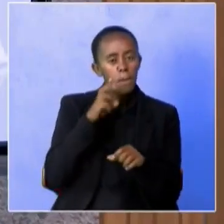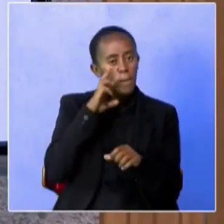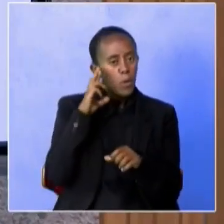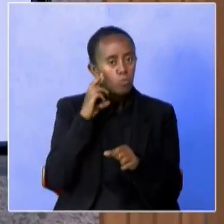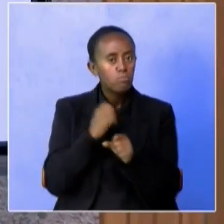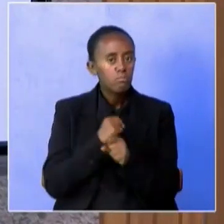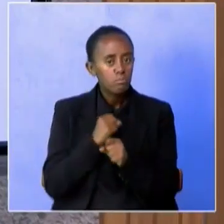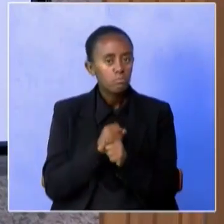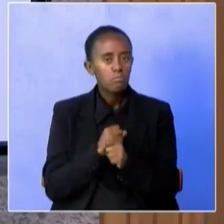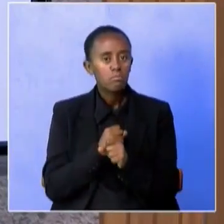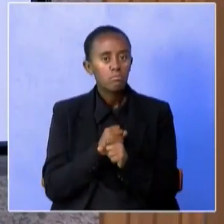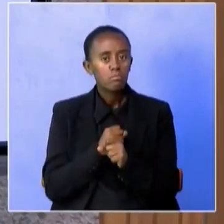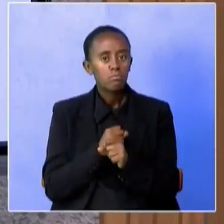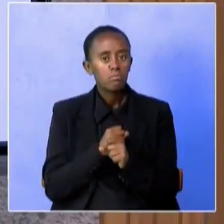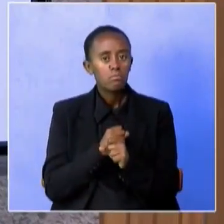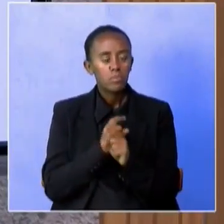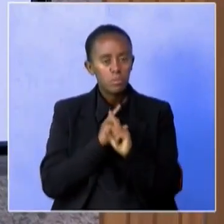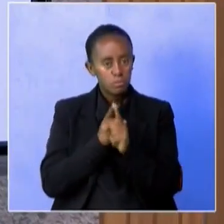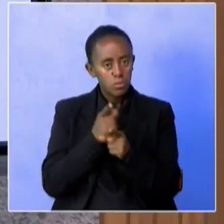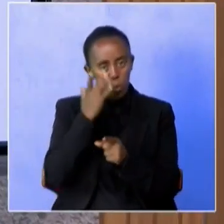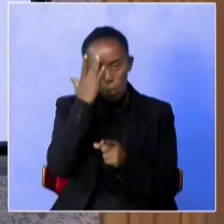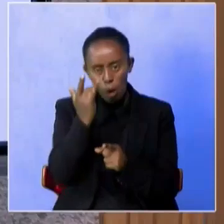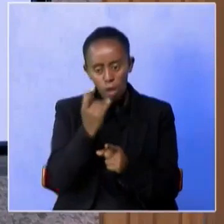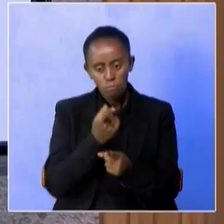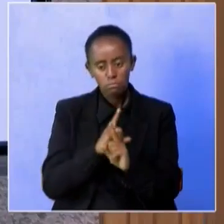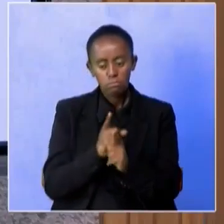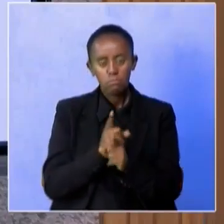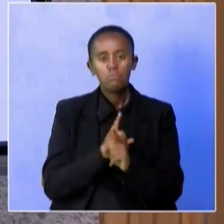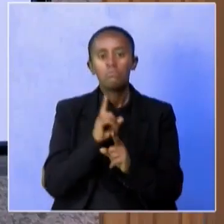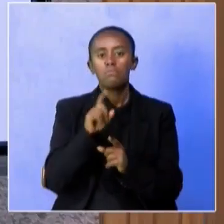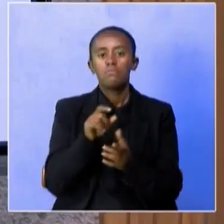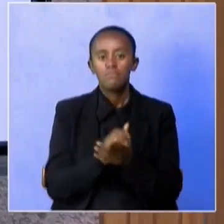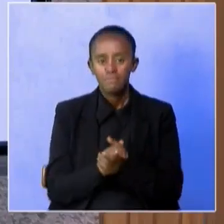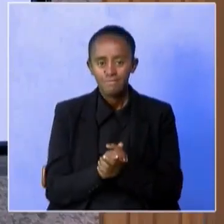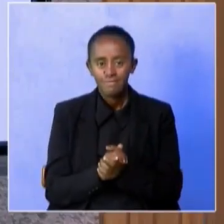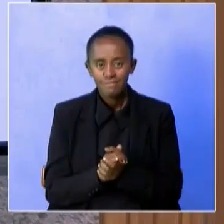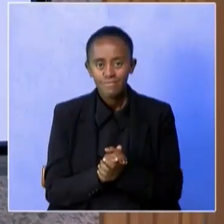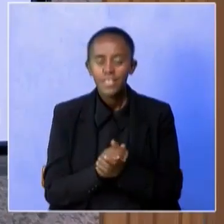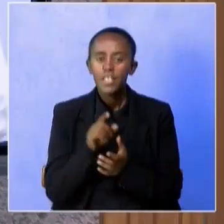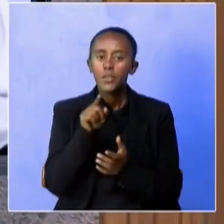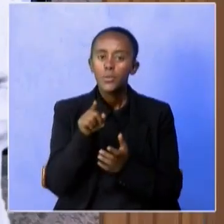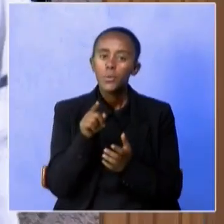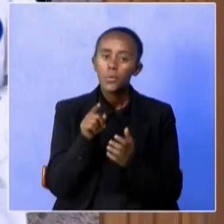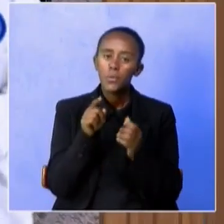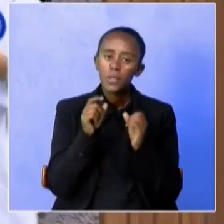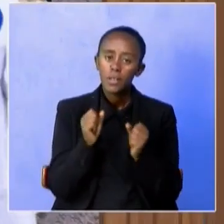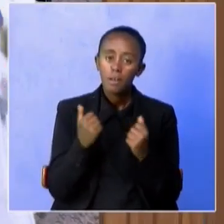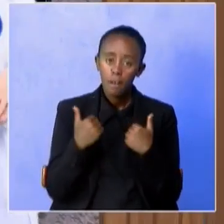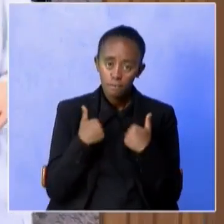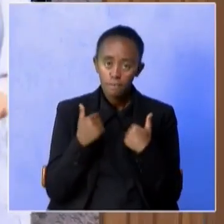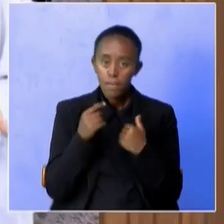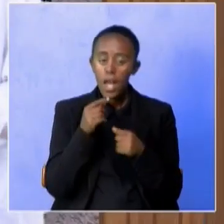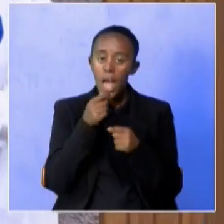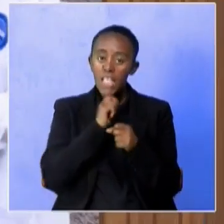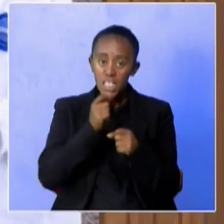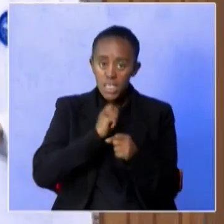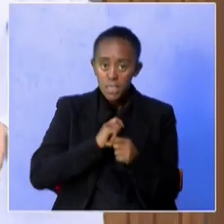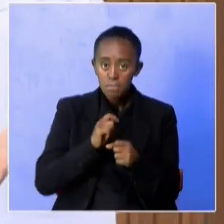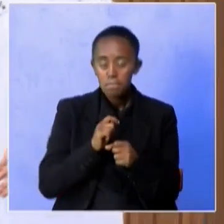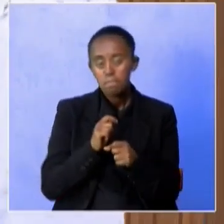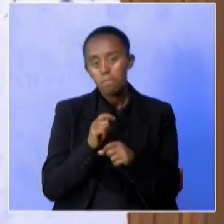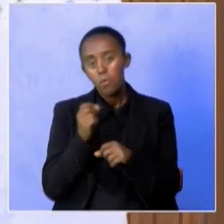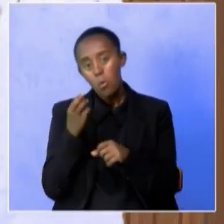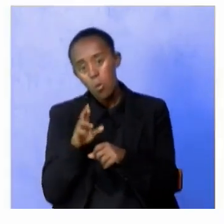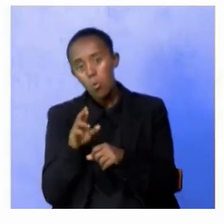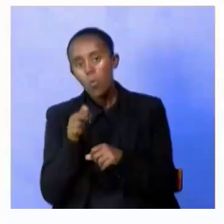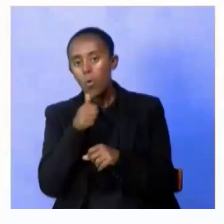because, it's always answering why. Okay, number 5, you can have an ice cream, again an option,